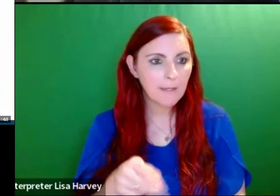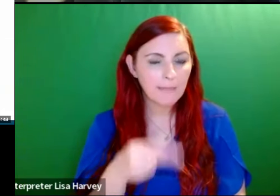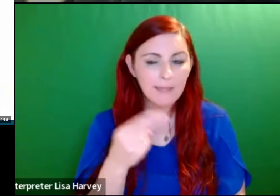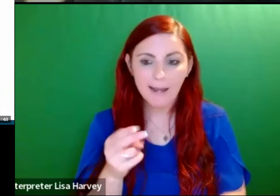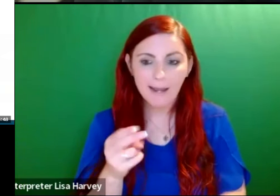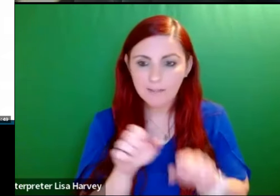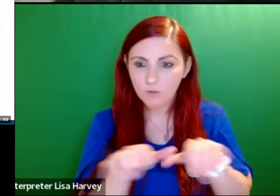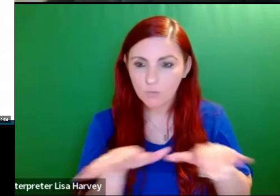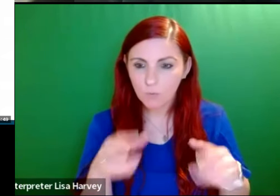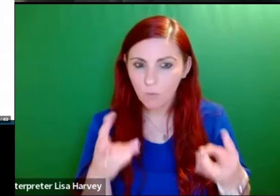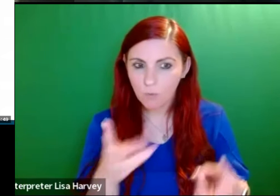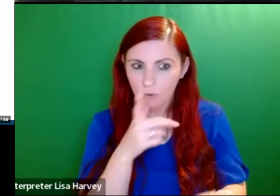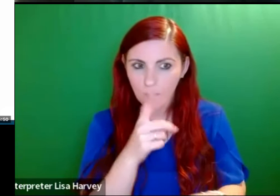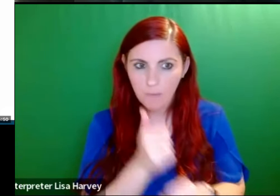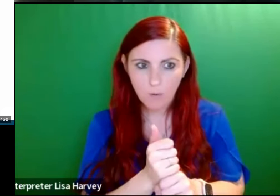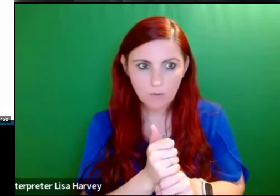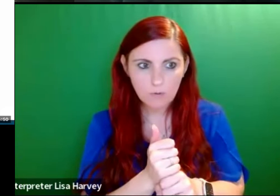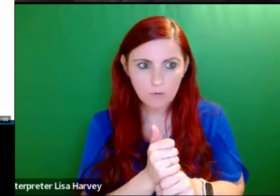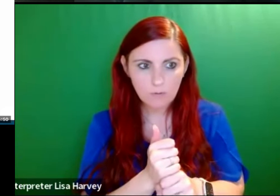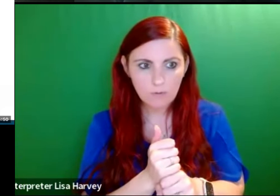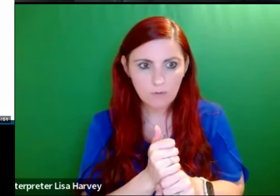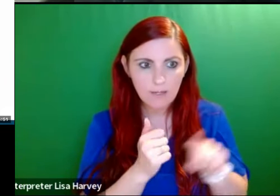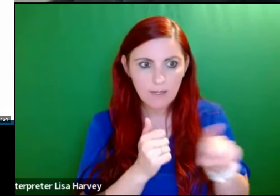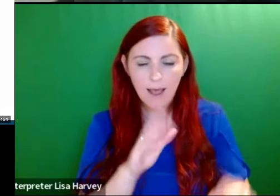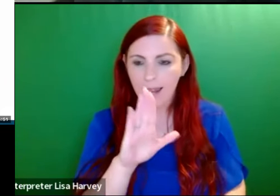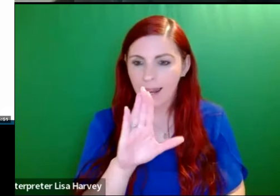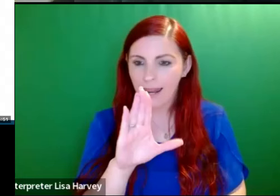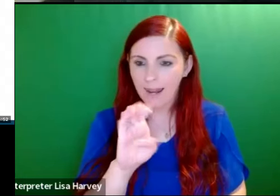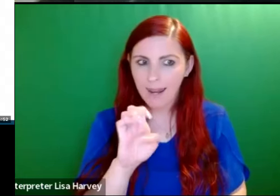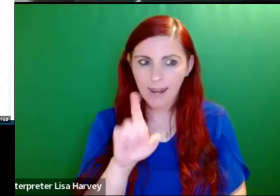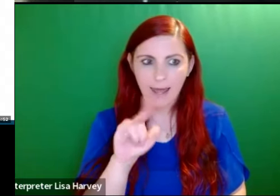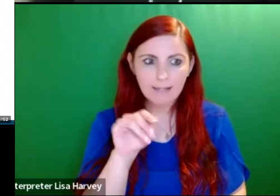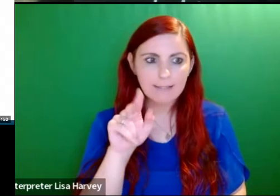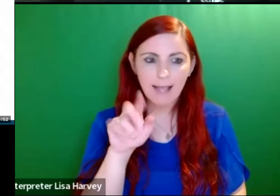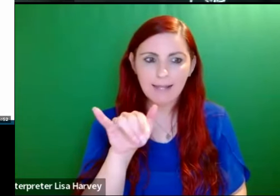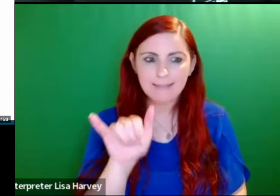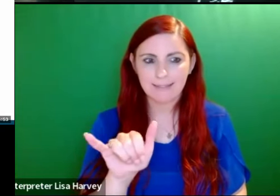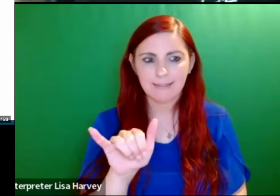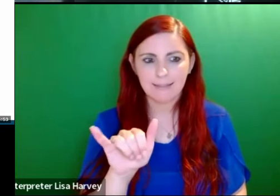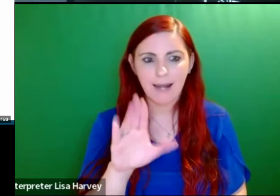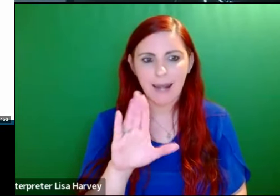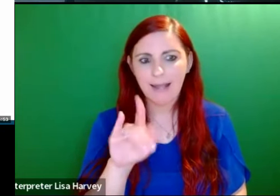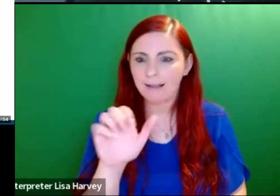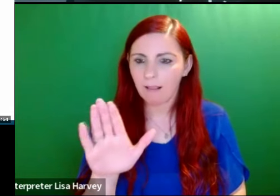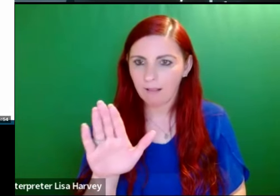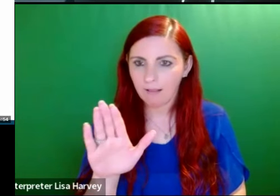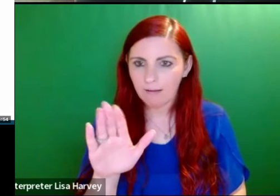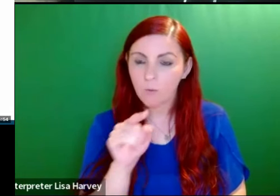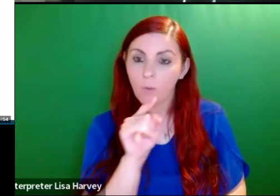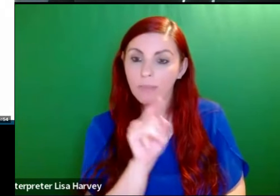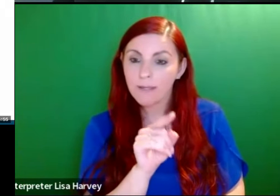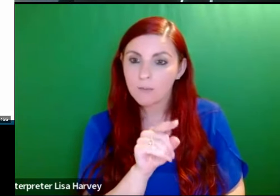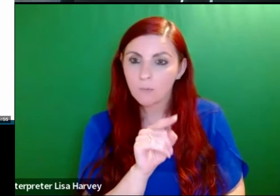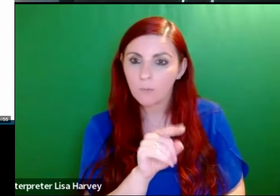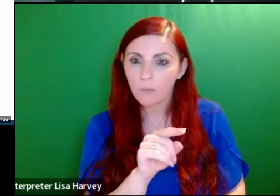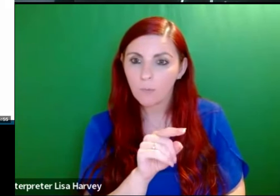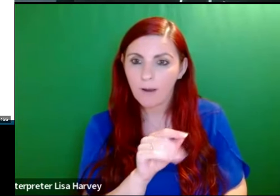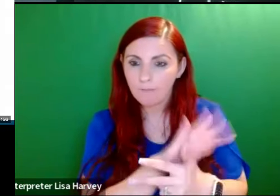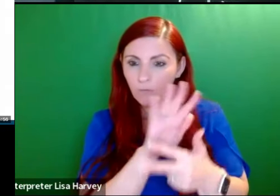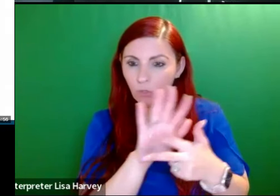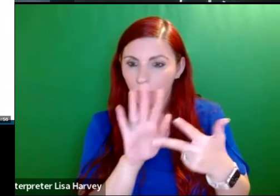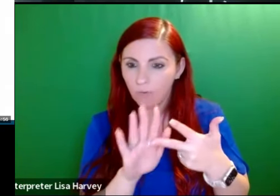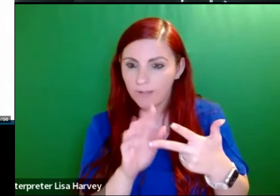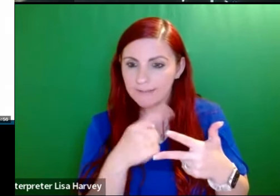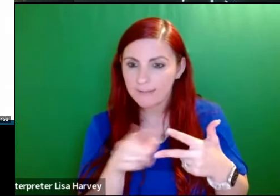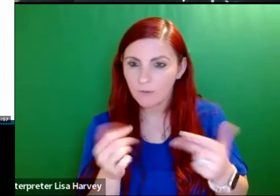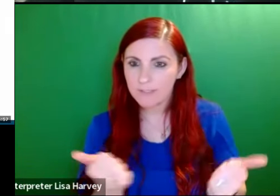want to look at is the distribution of lexical items, okay? So these are three different symbolic